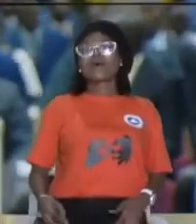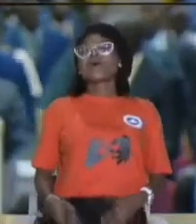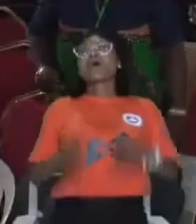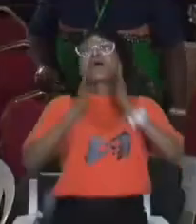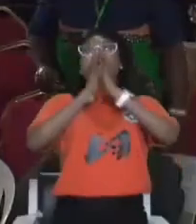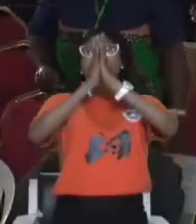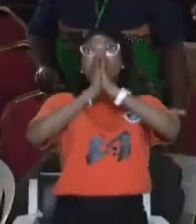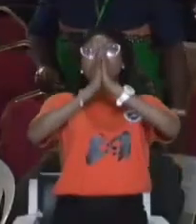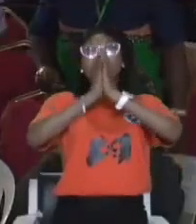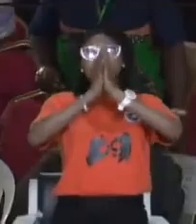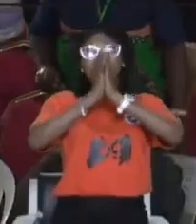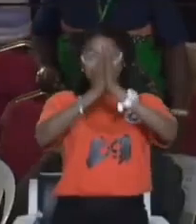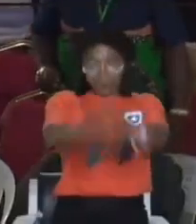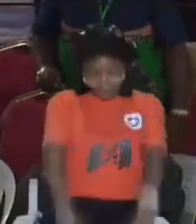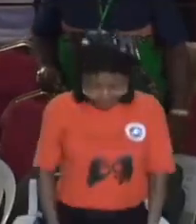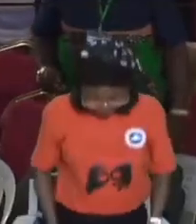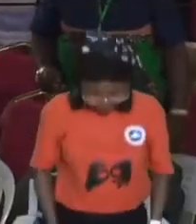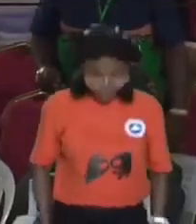God.